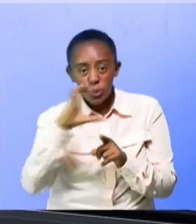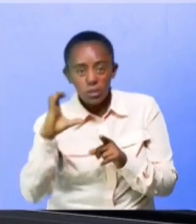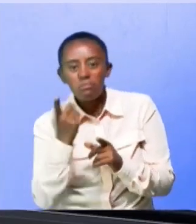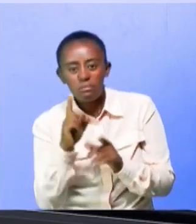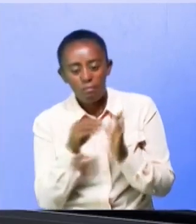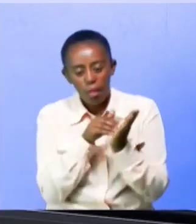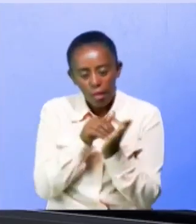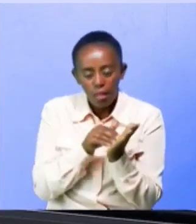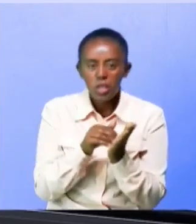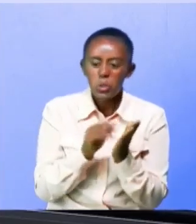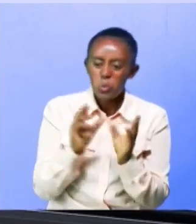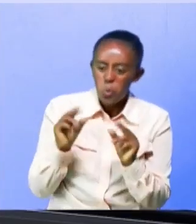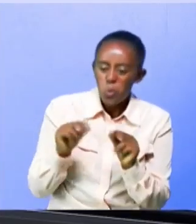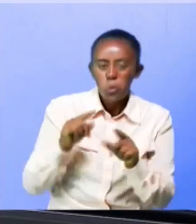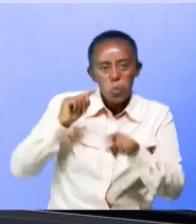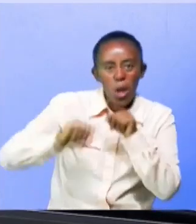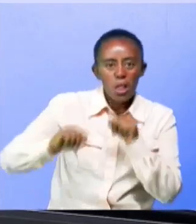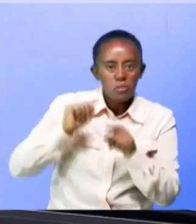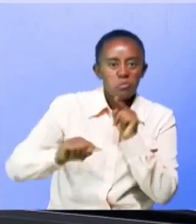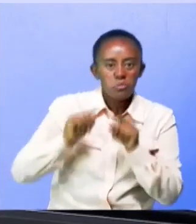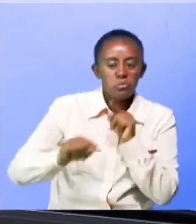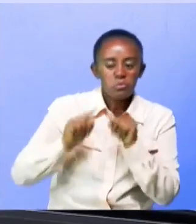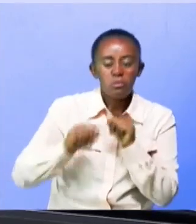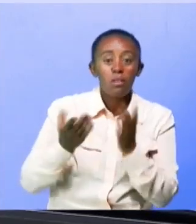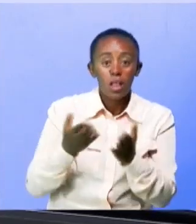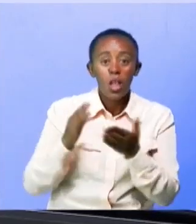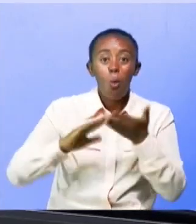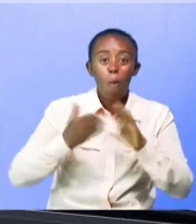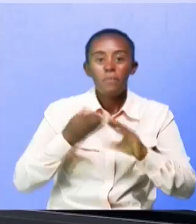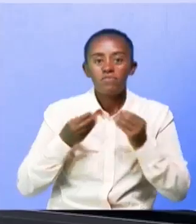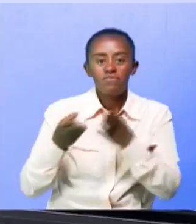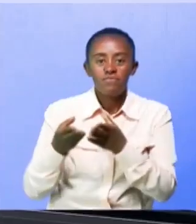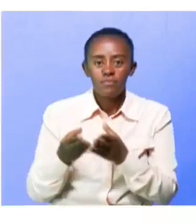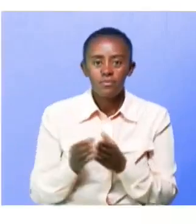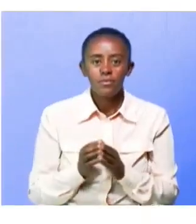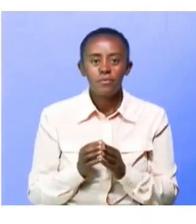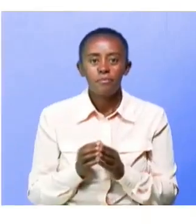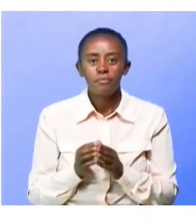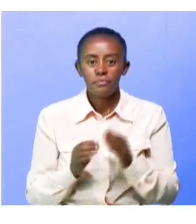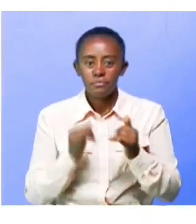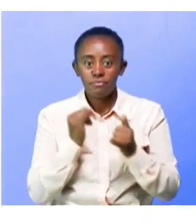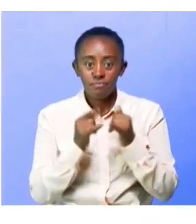the community is not a good habit, right? Equality.